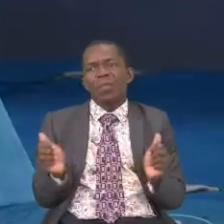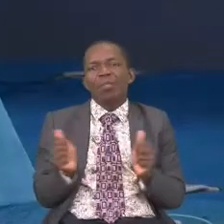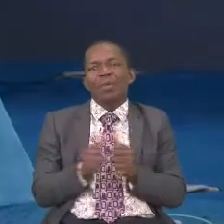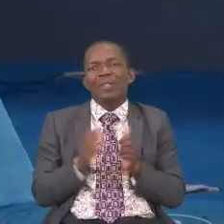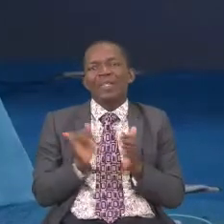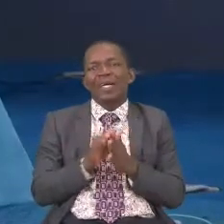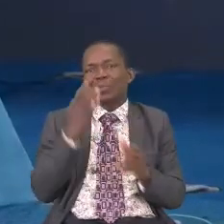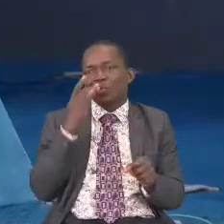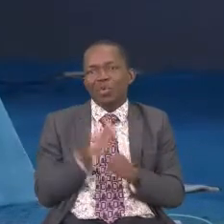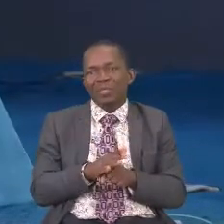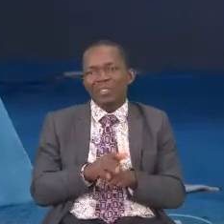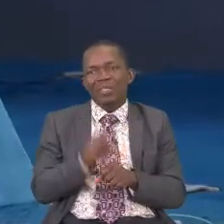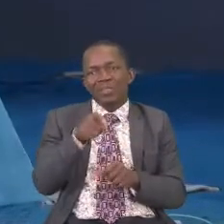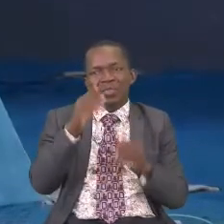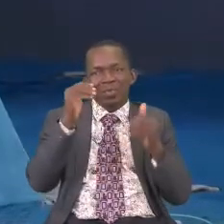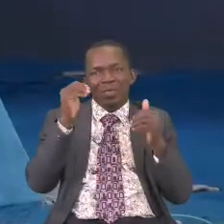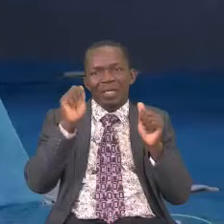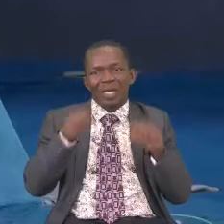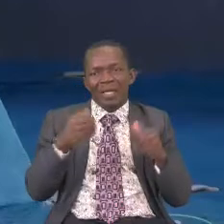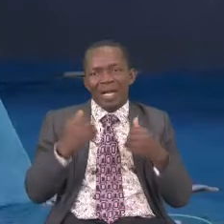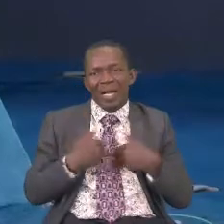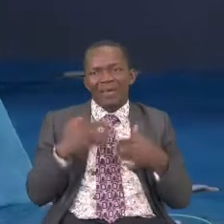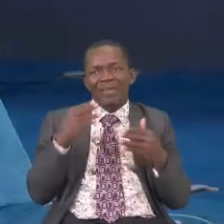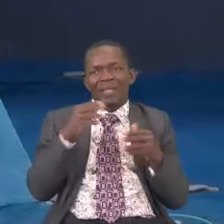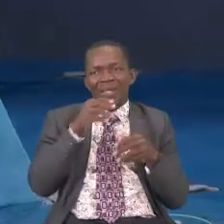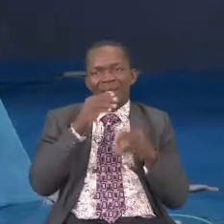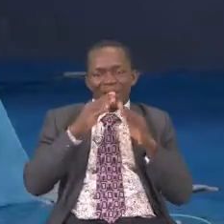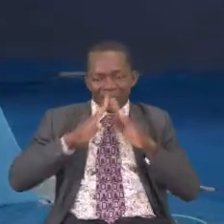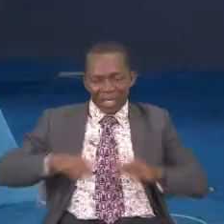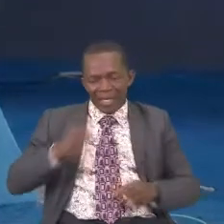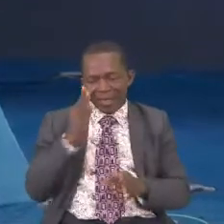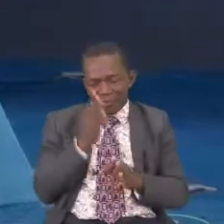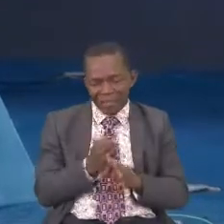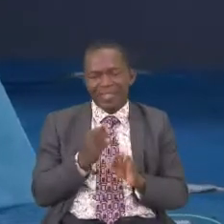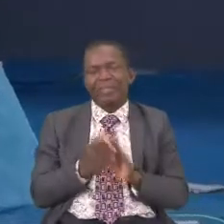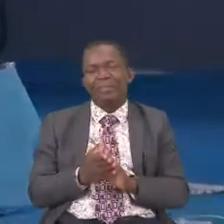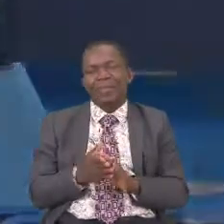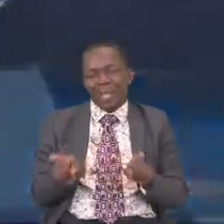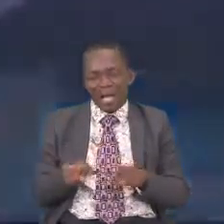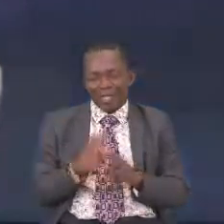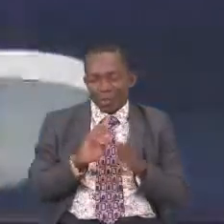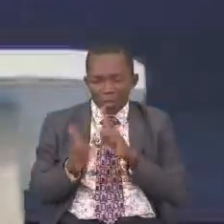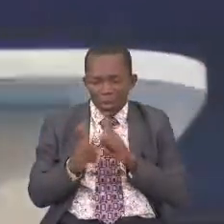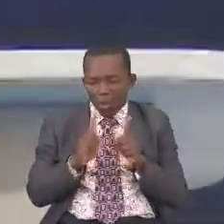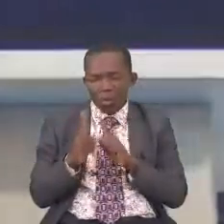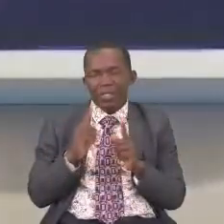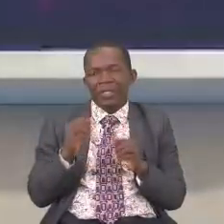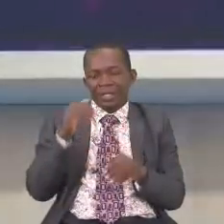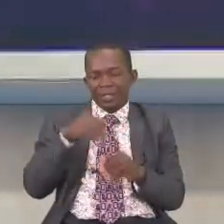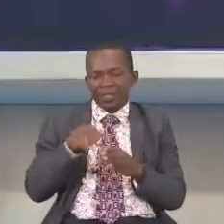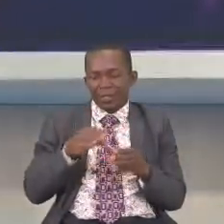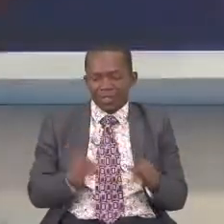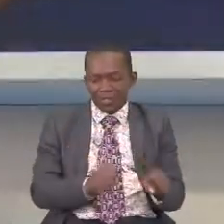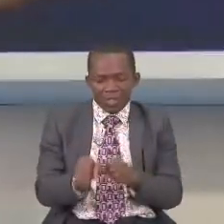promise, you can have silent faith as you are walking about in the street, as you are going about your